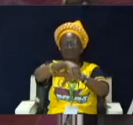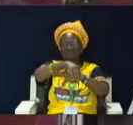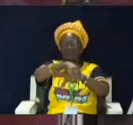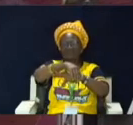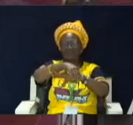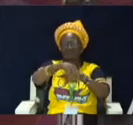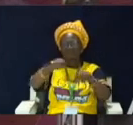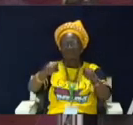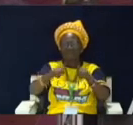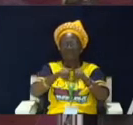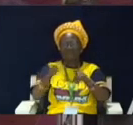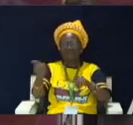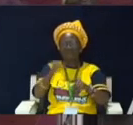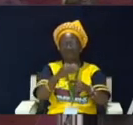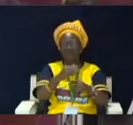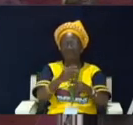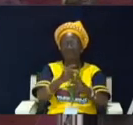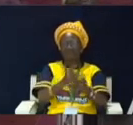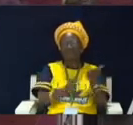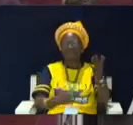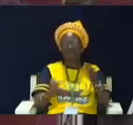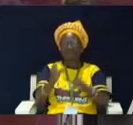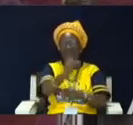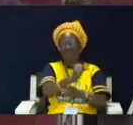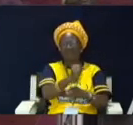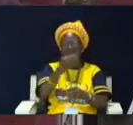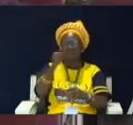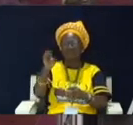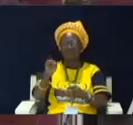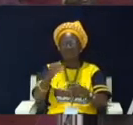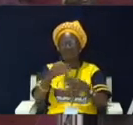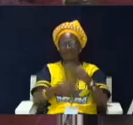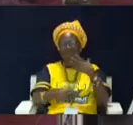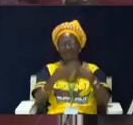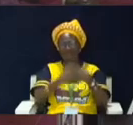as you partake of the bread and of the wine,